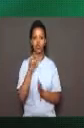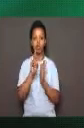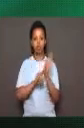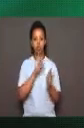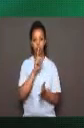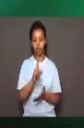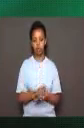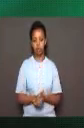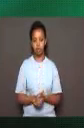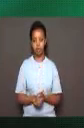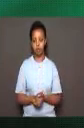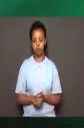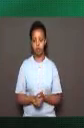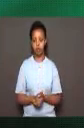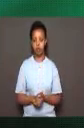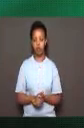sugar.